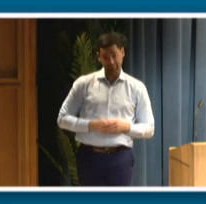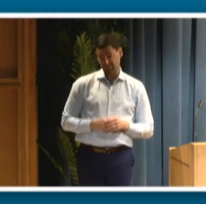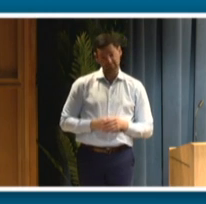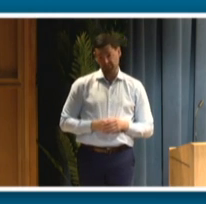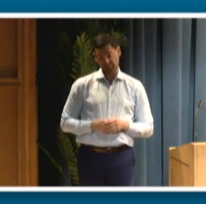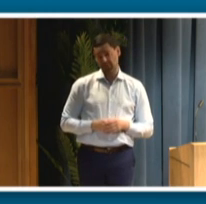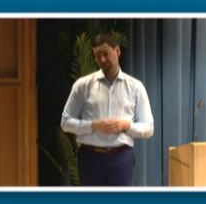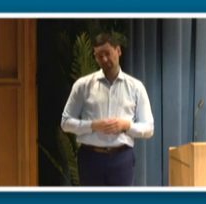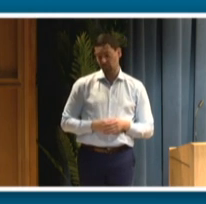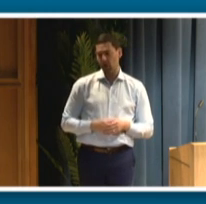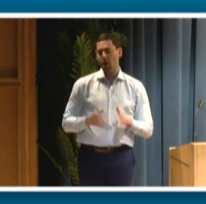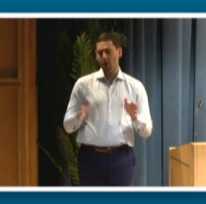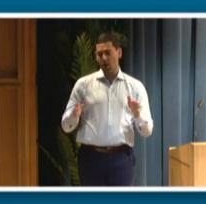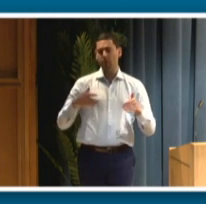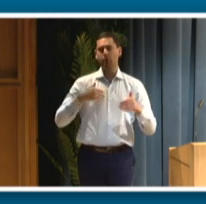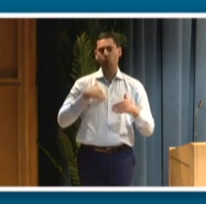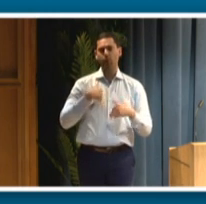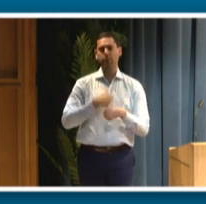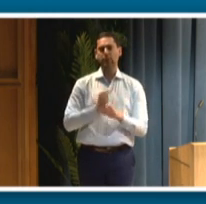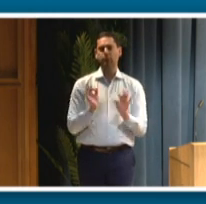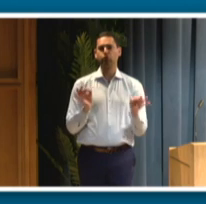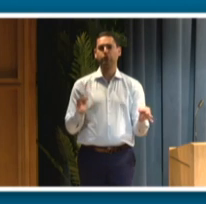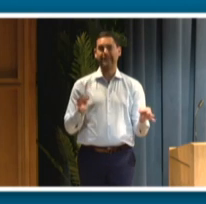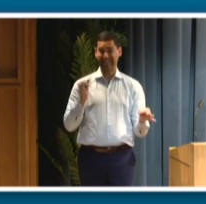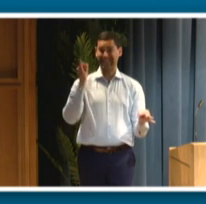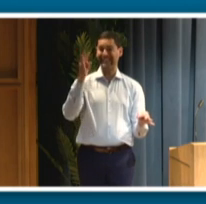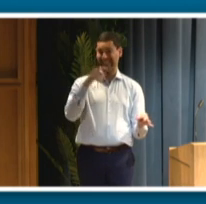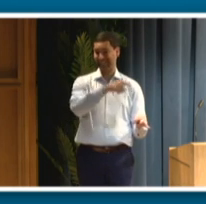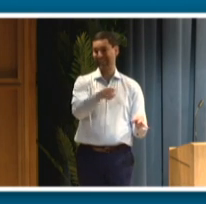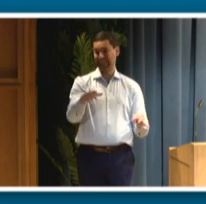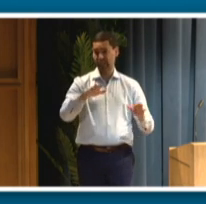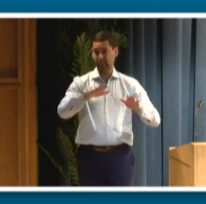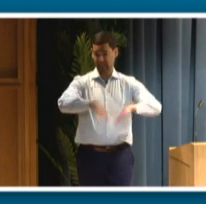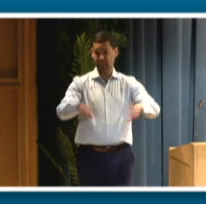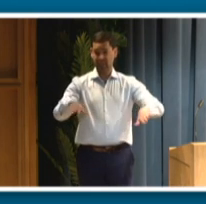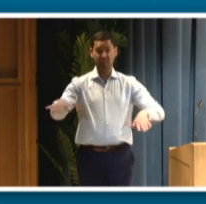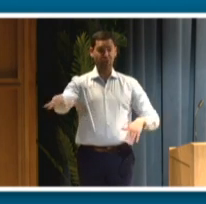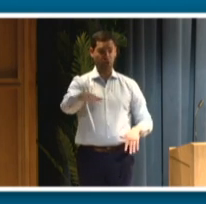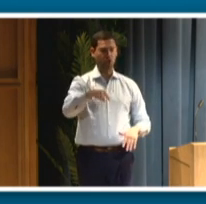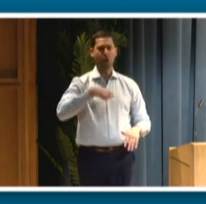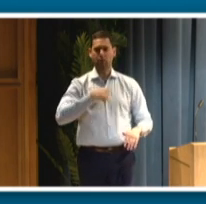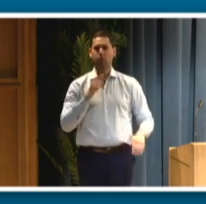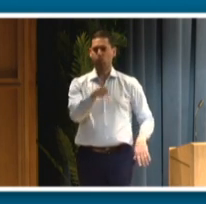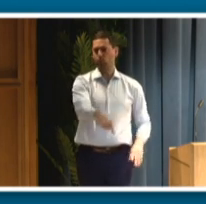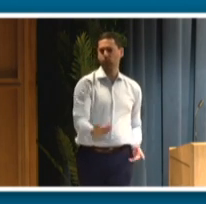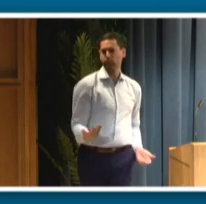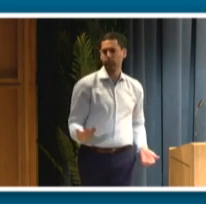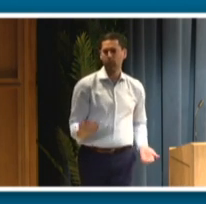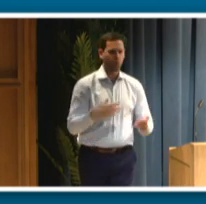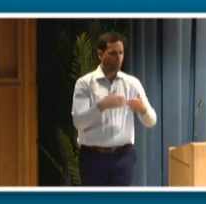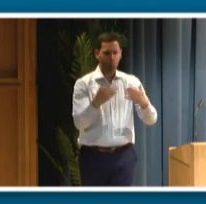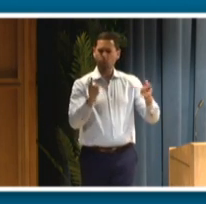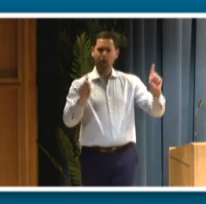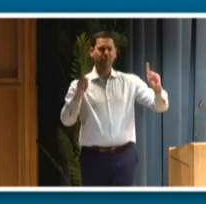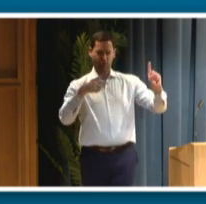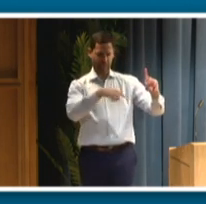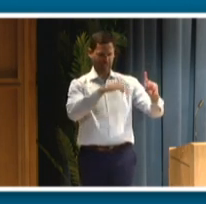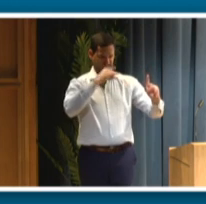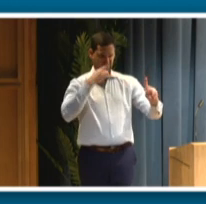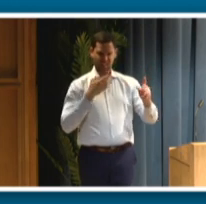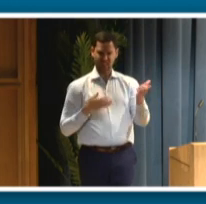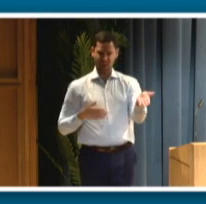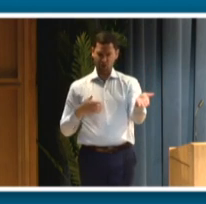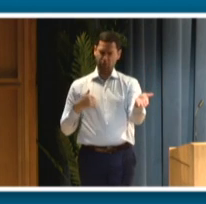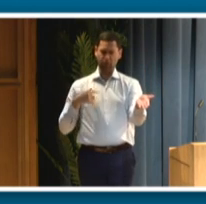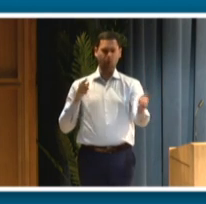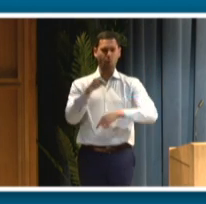And so I made a hard decision to say, well, look, if there's kids there, then I can be there. I have no problem going away. Wherever there are children, those children belong to me. Those are my kids. My